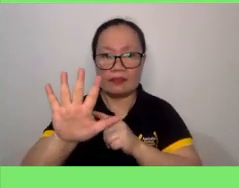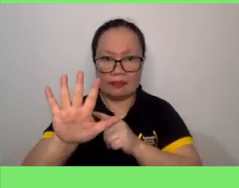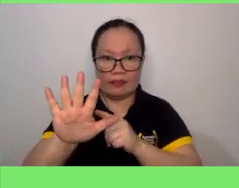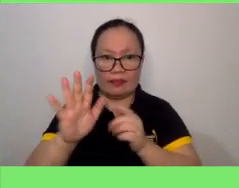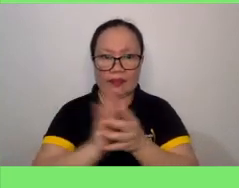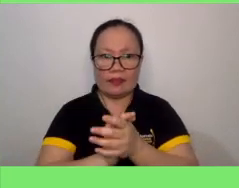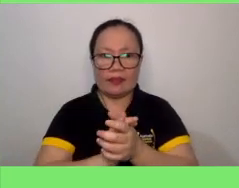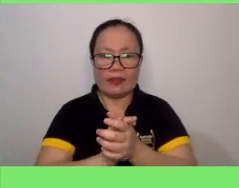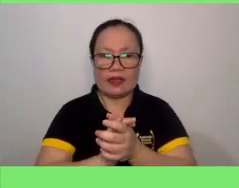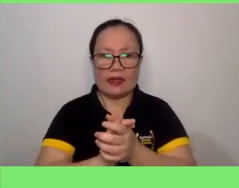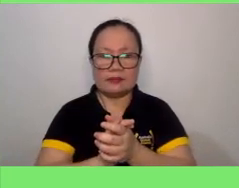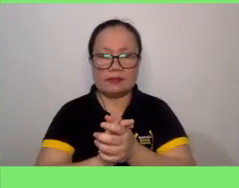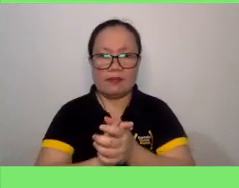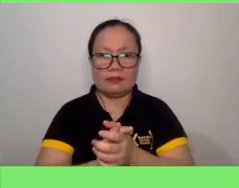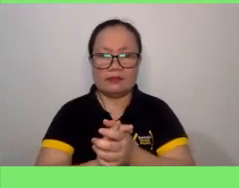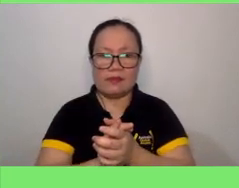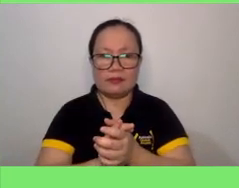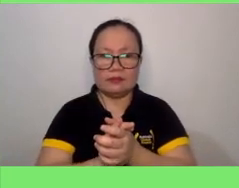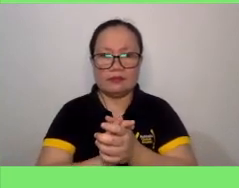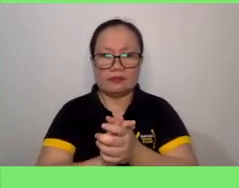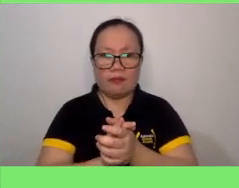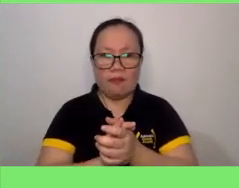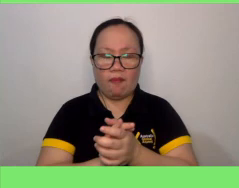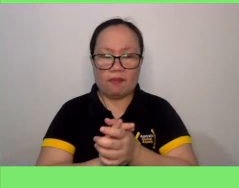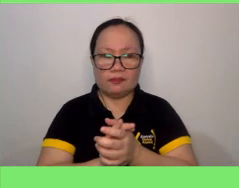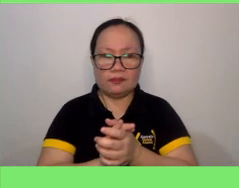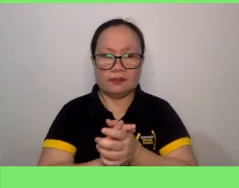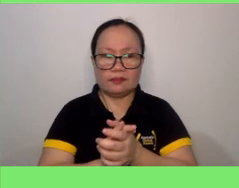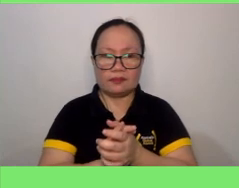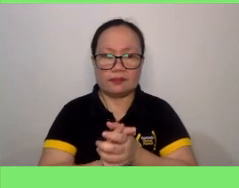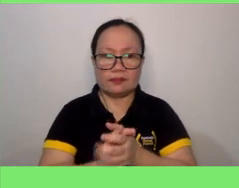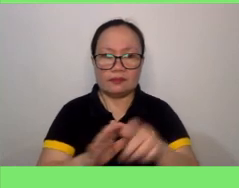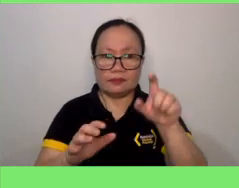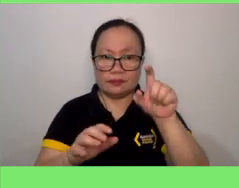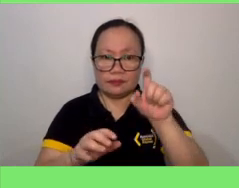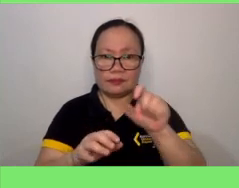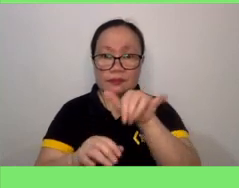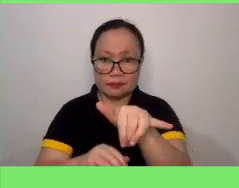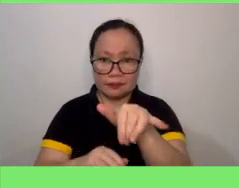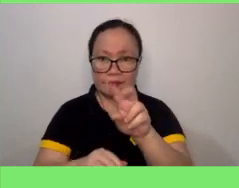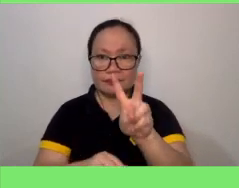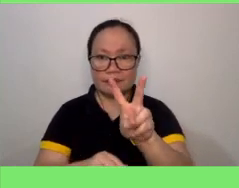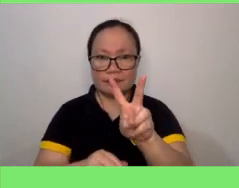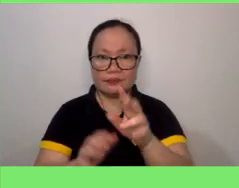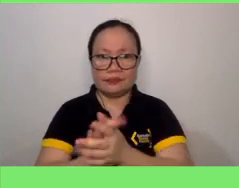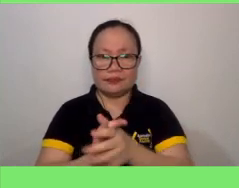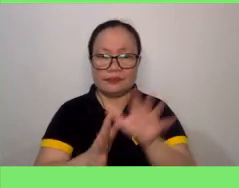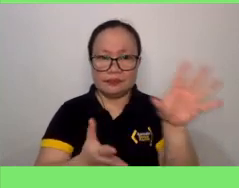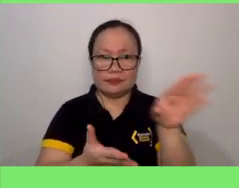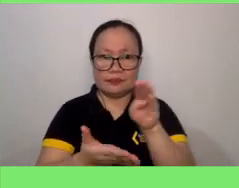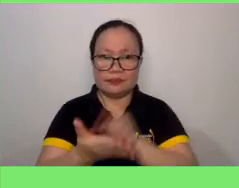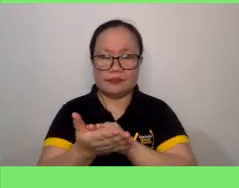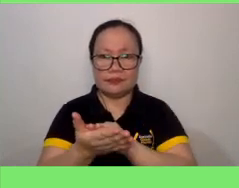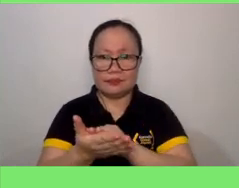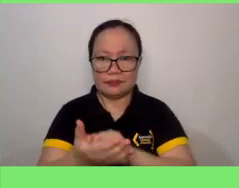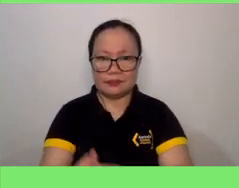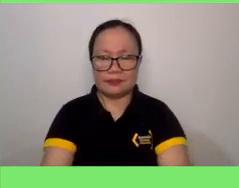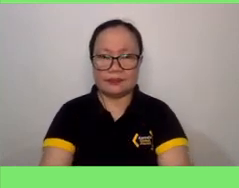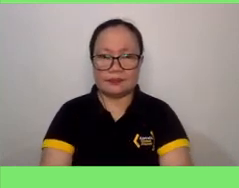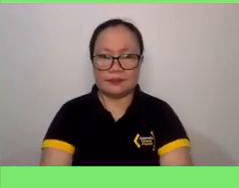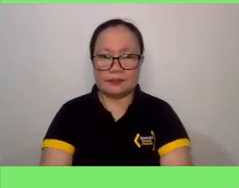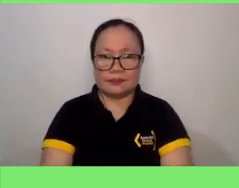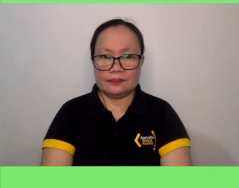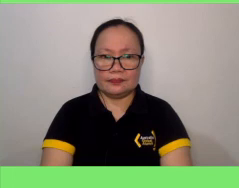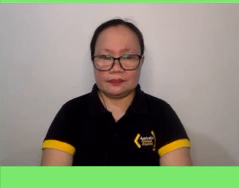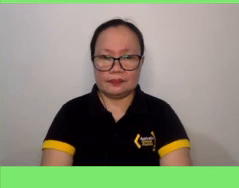is 35, positive 35. We have xy squared. So, copy lang